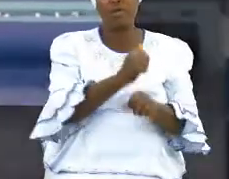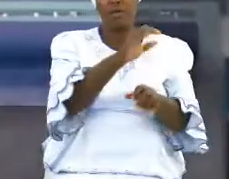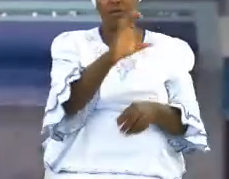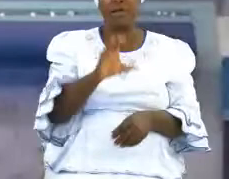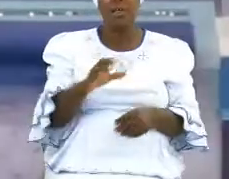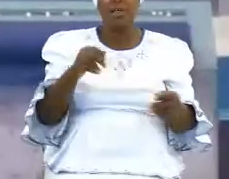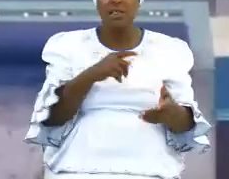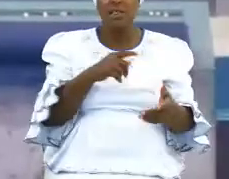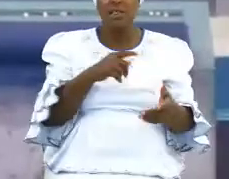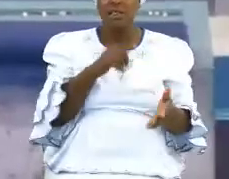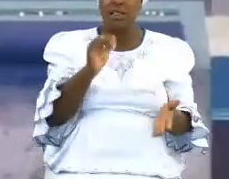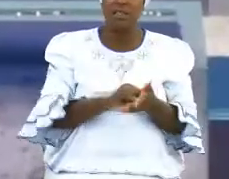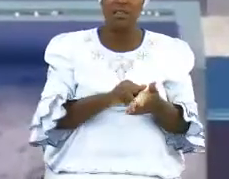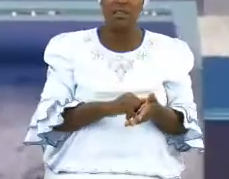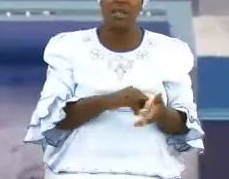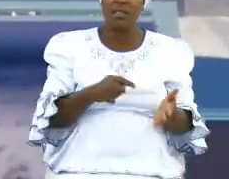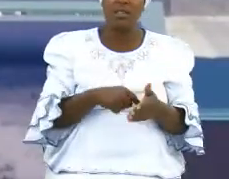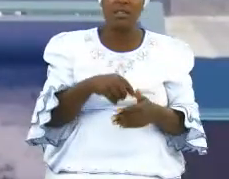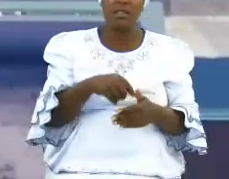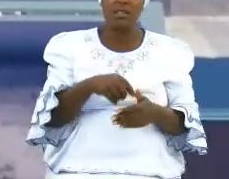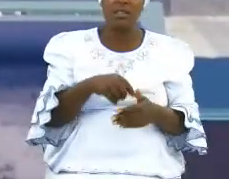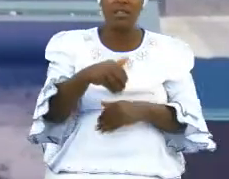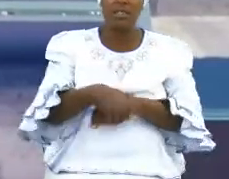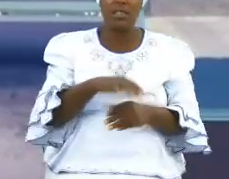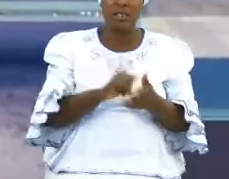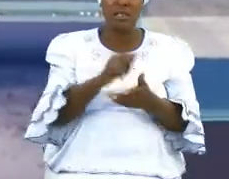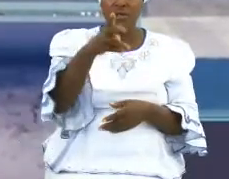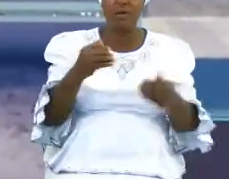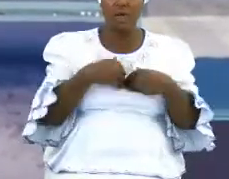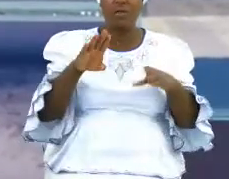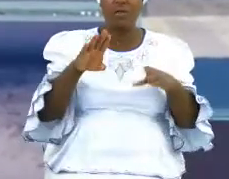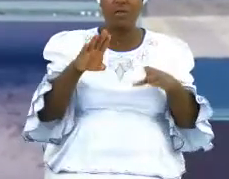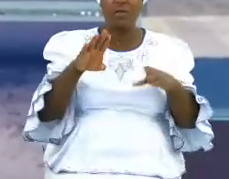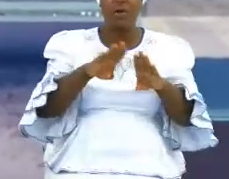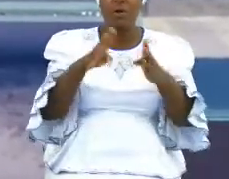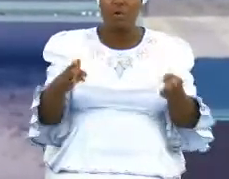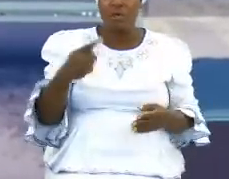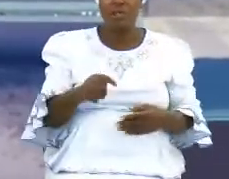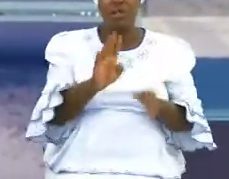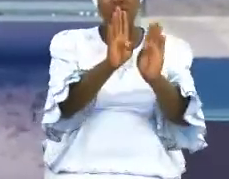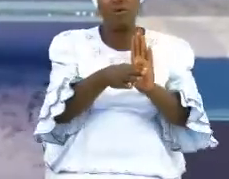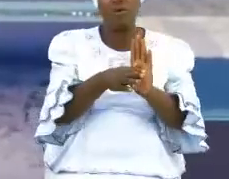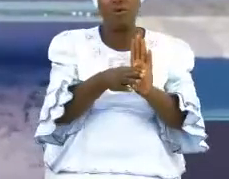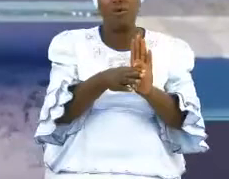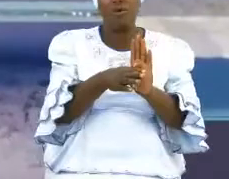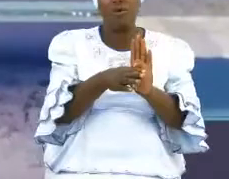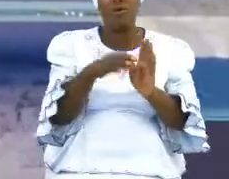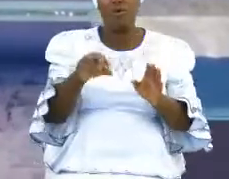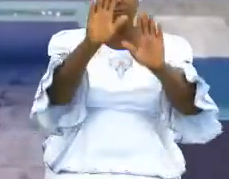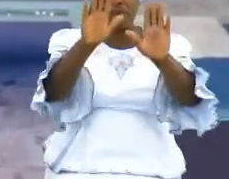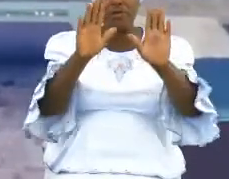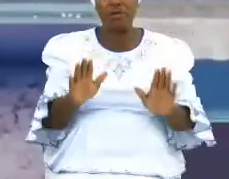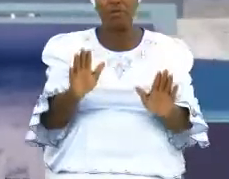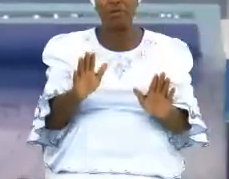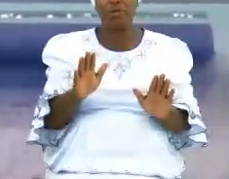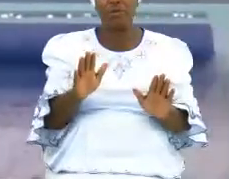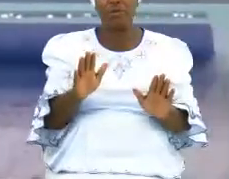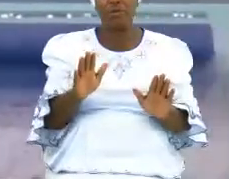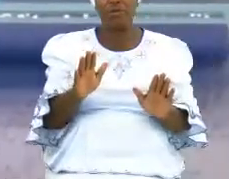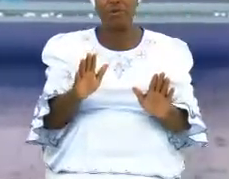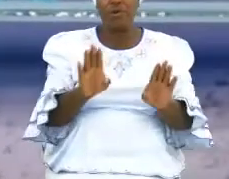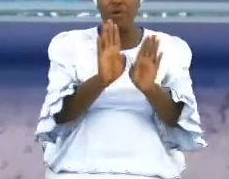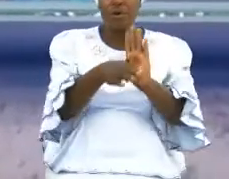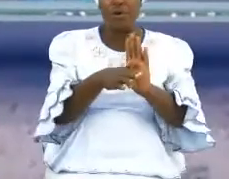that God has opened the door of miracle, door